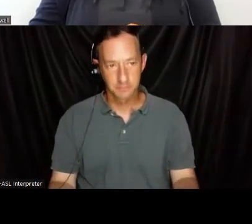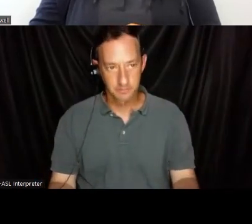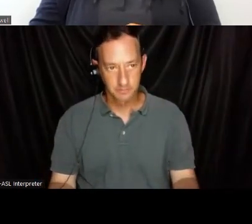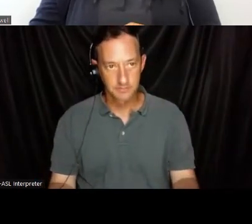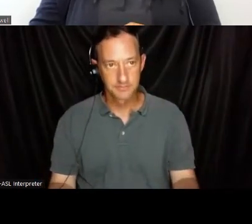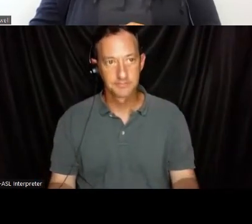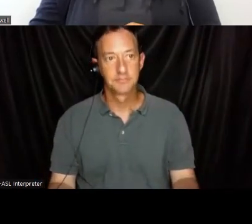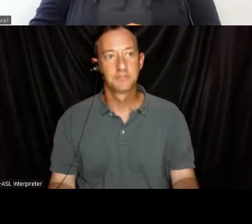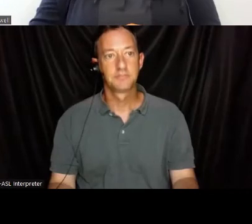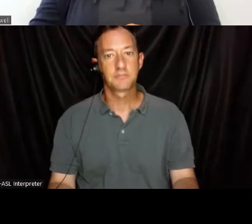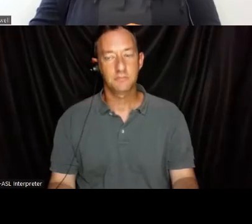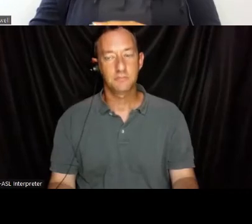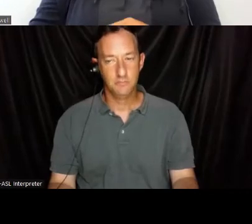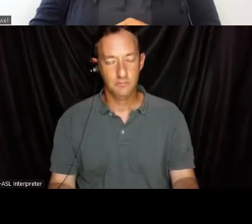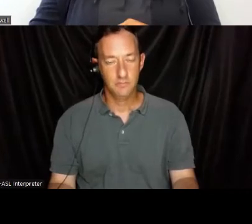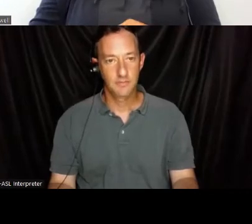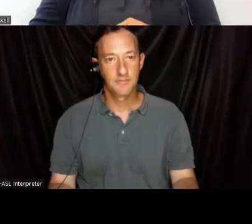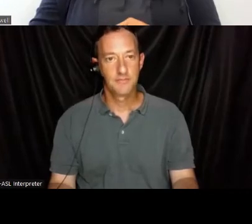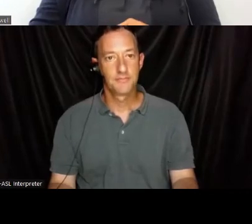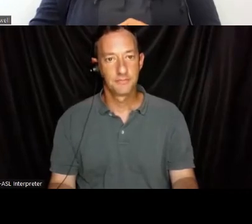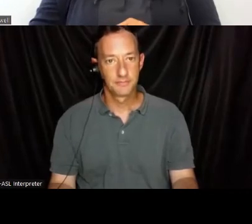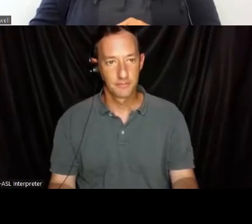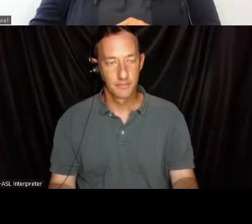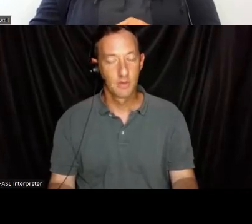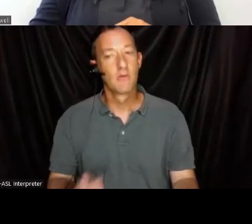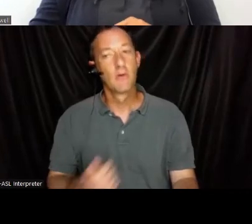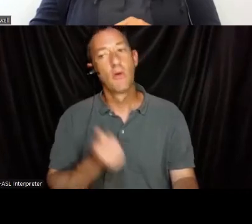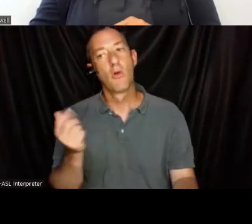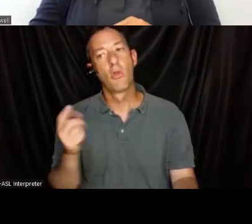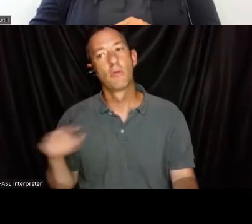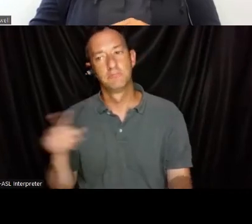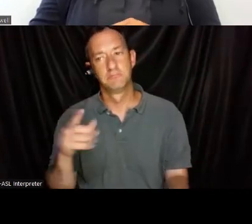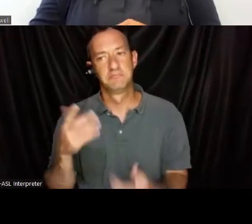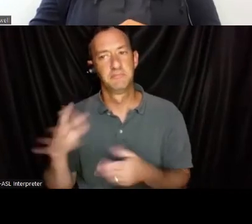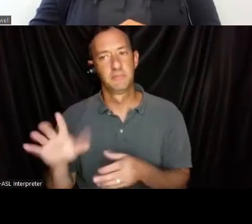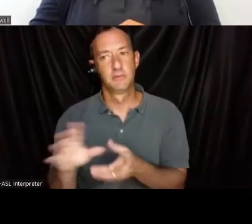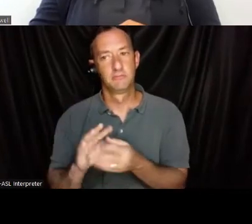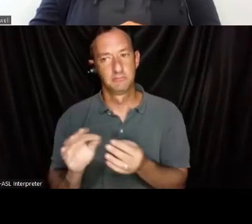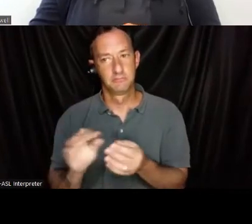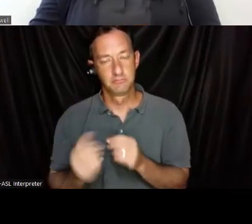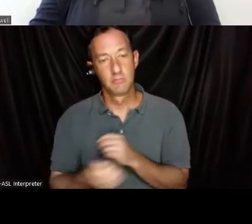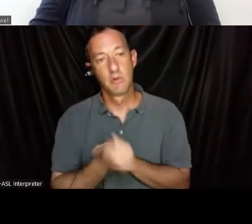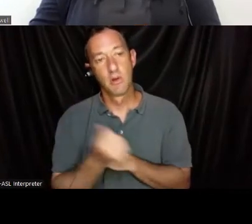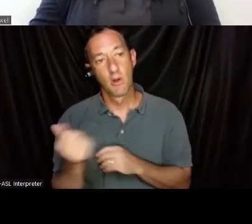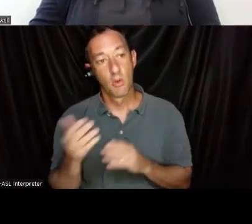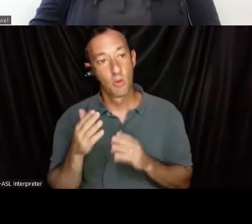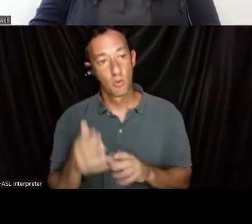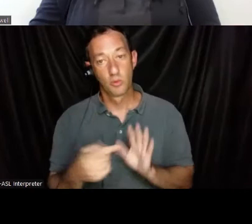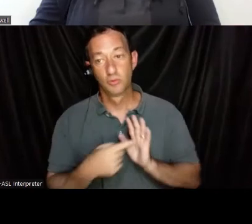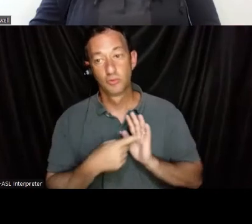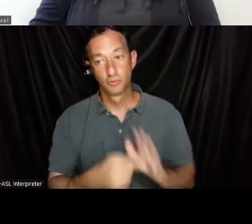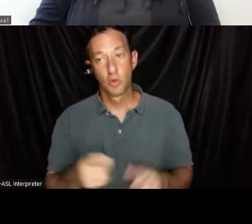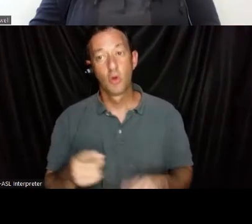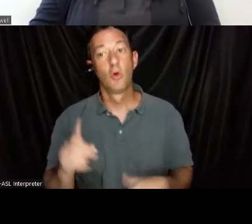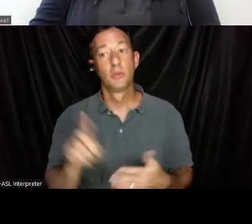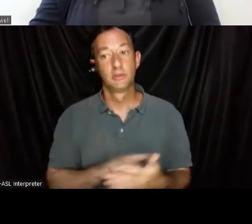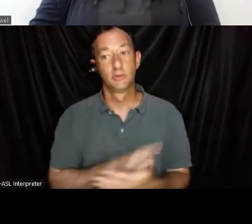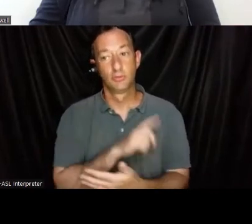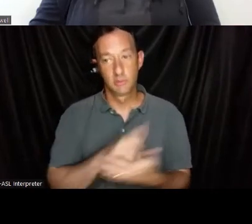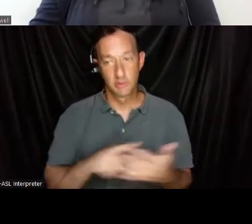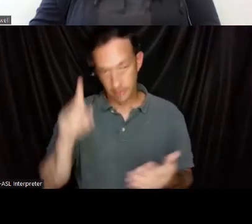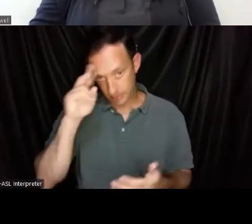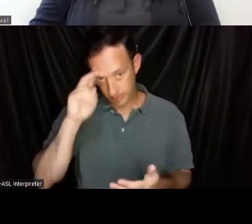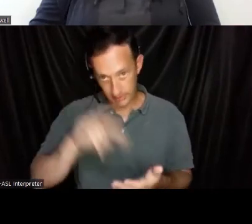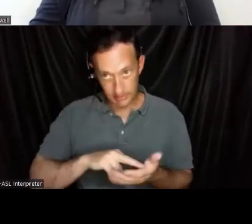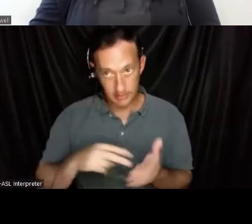So as other folks have mentioned, there another way to show discriminatory intent is by